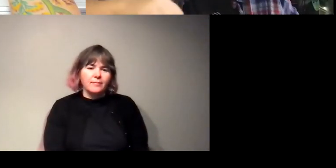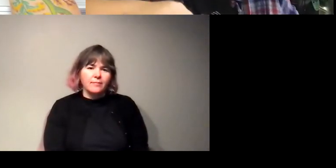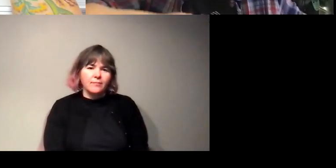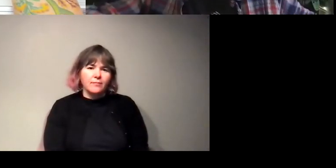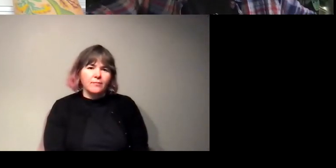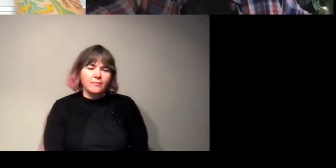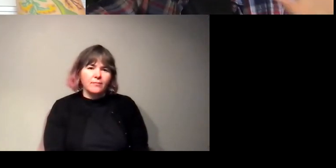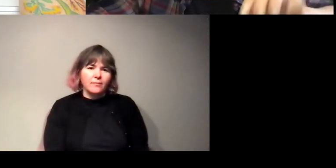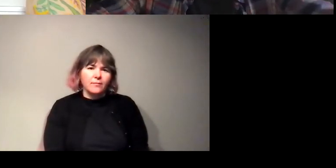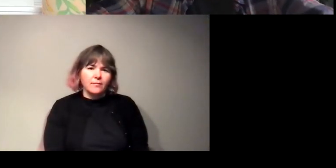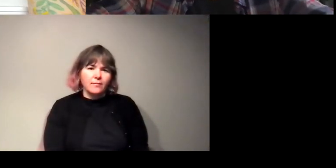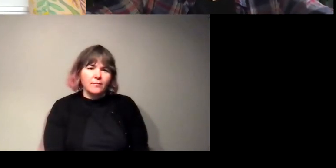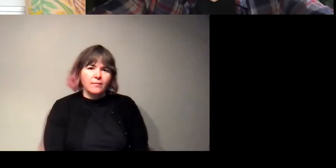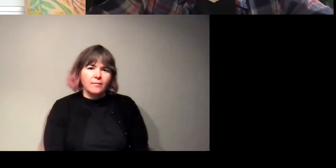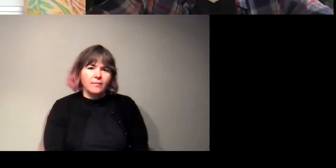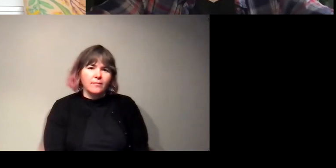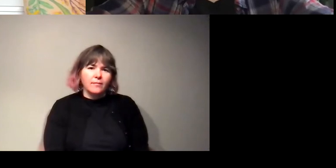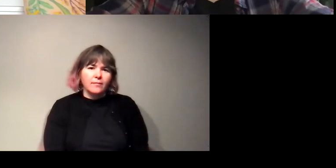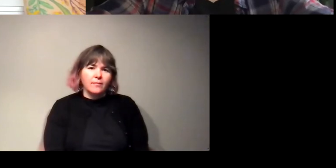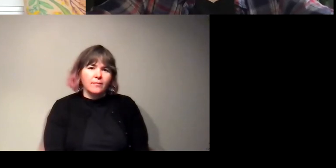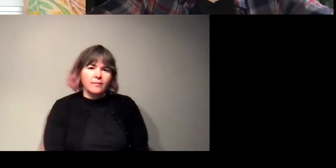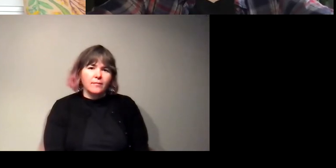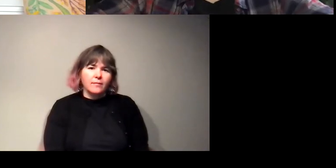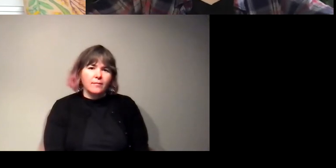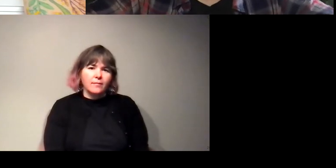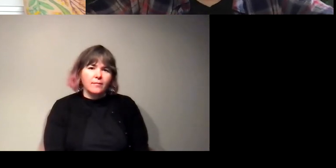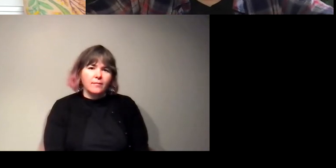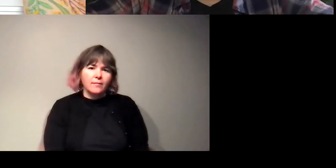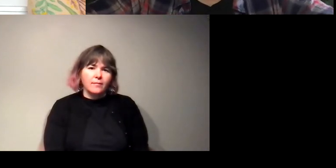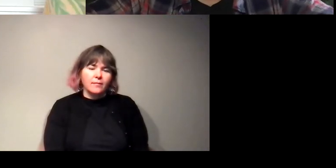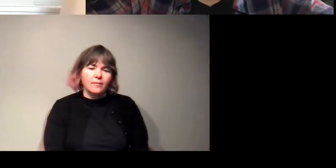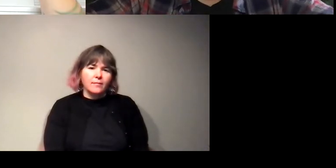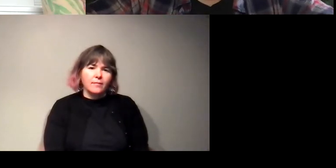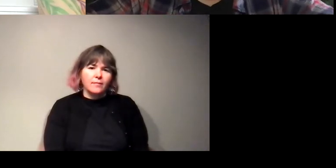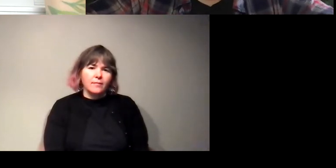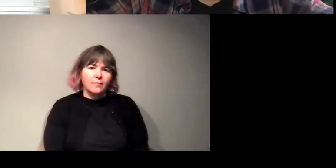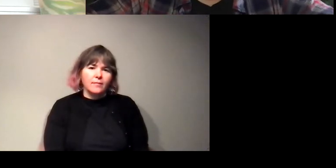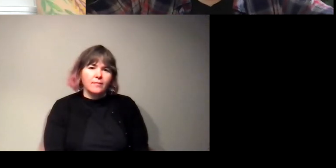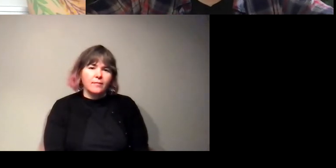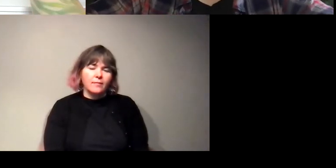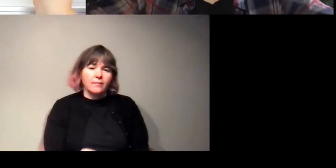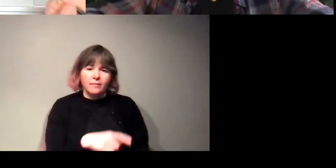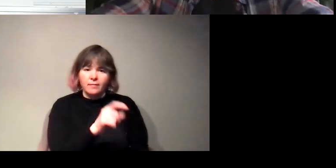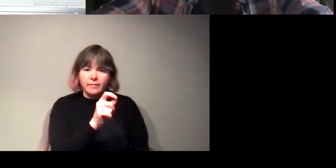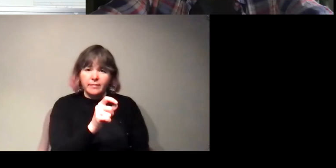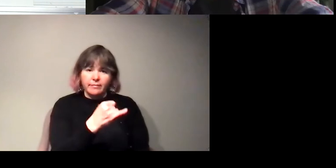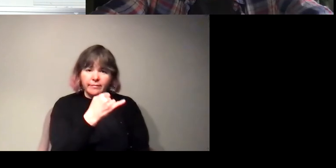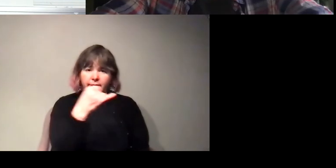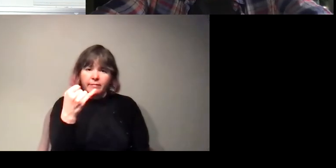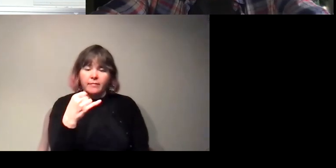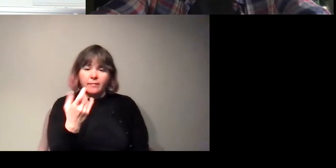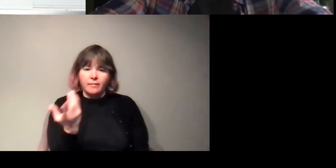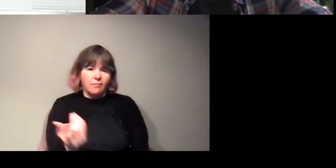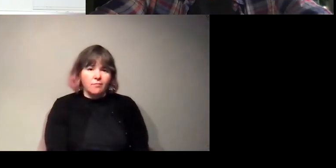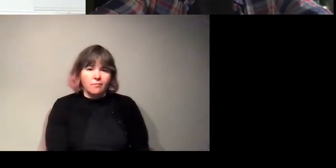And I do my inking just like that. So this, even